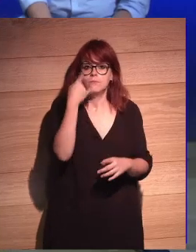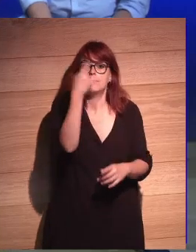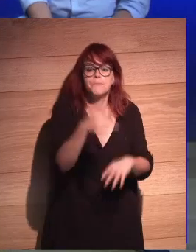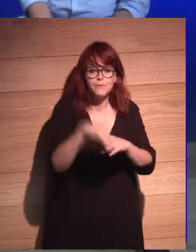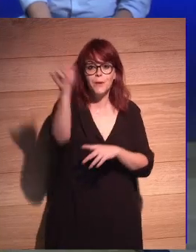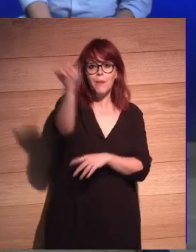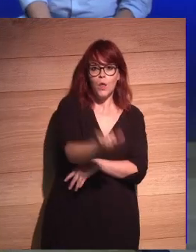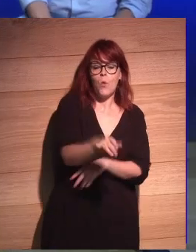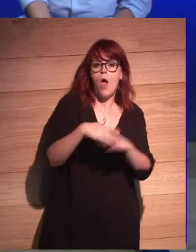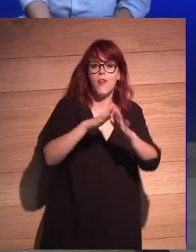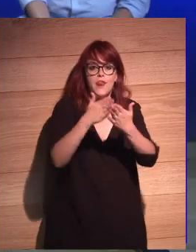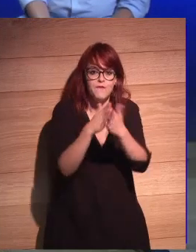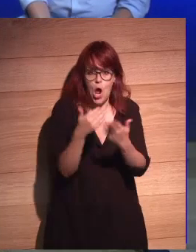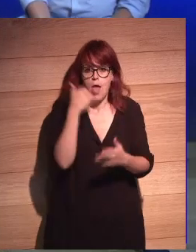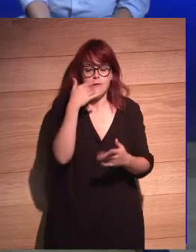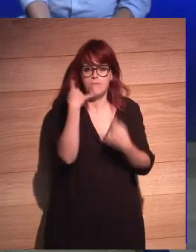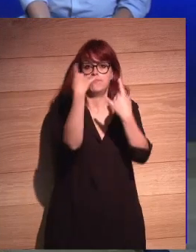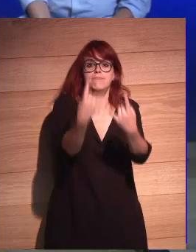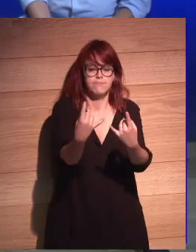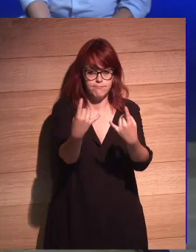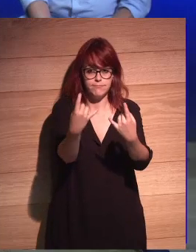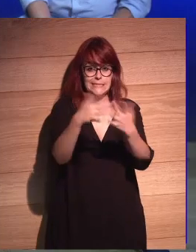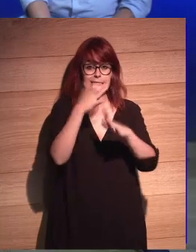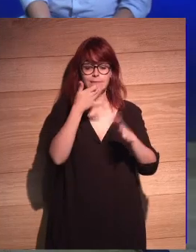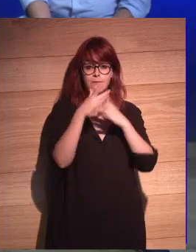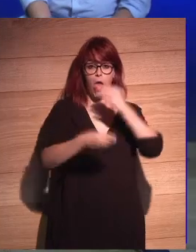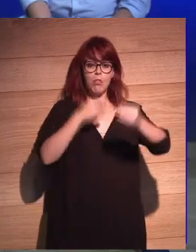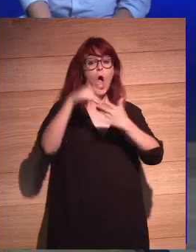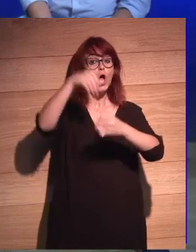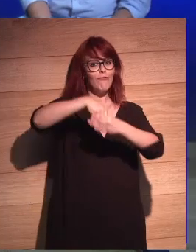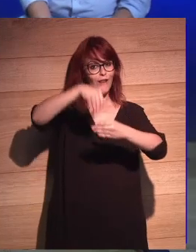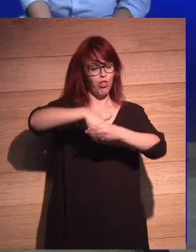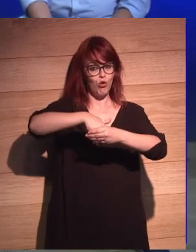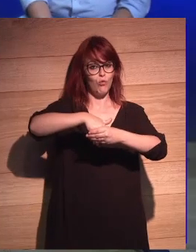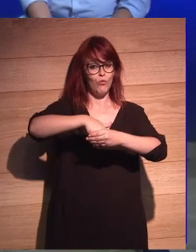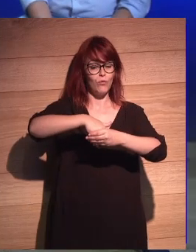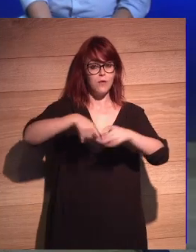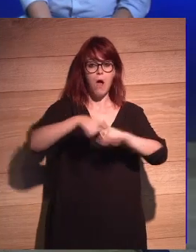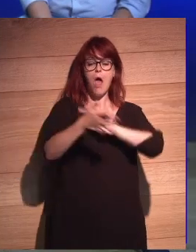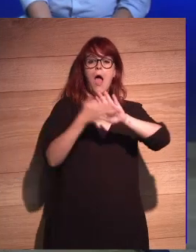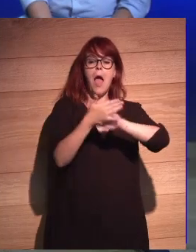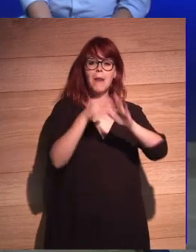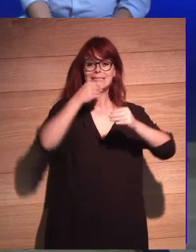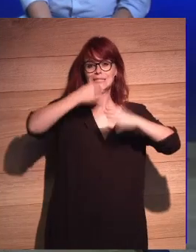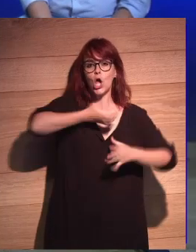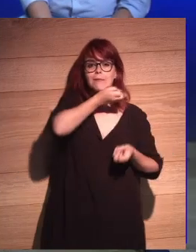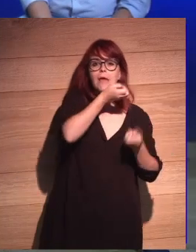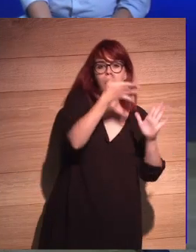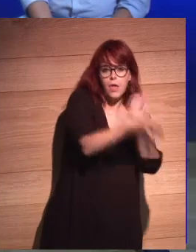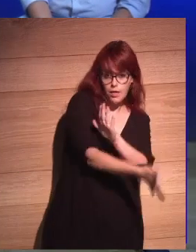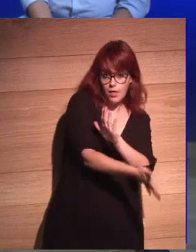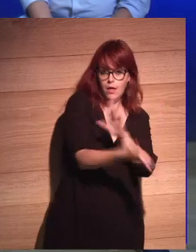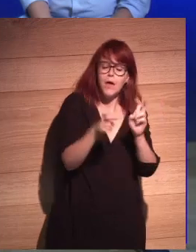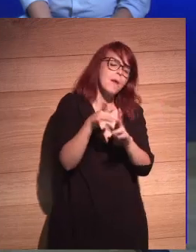when you interact with something. Doesn't matter whether it's a movie, a book, or whatever. When you create a content and you speak